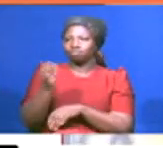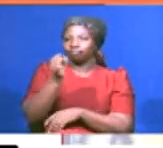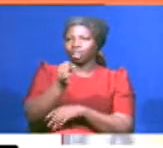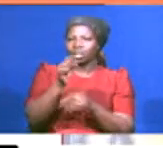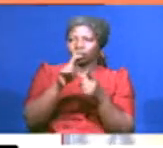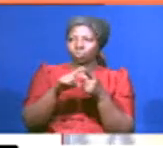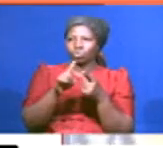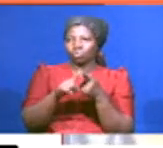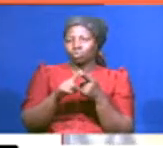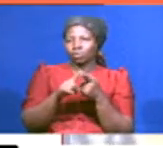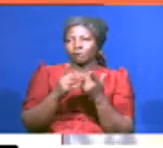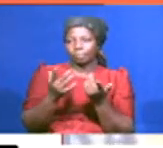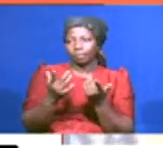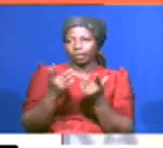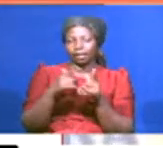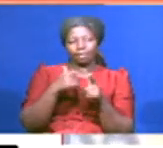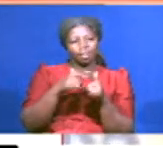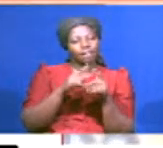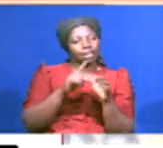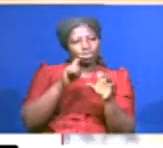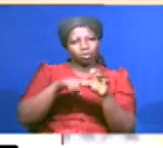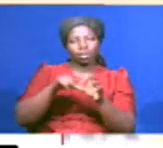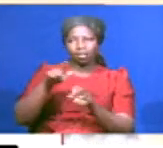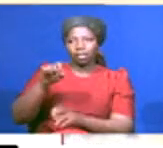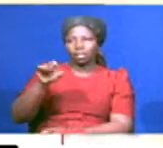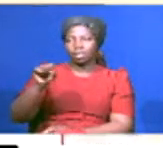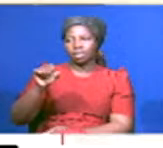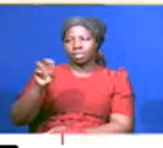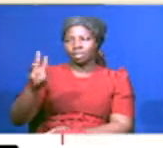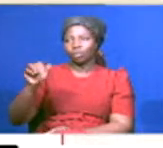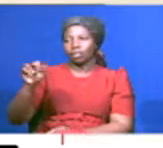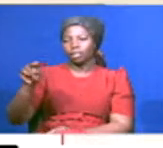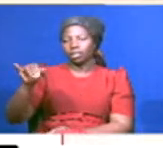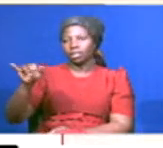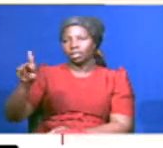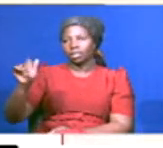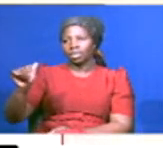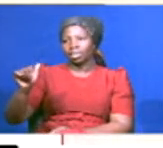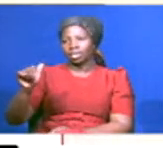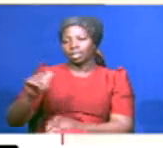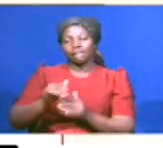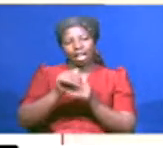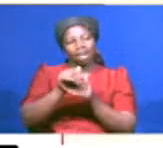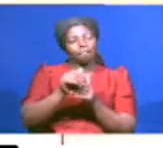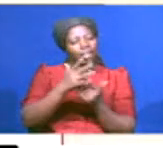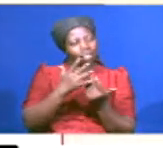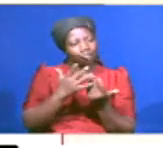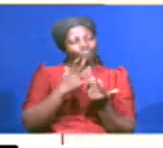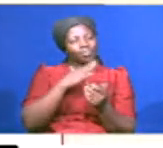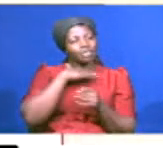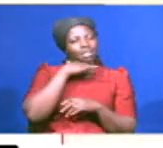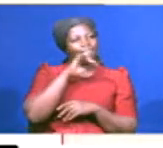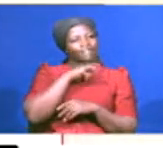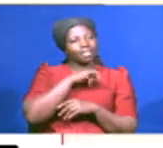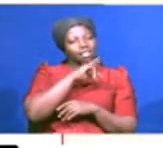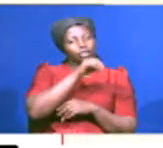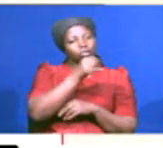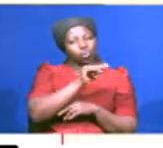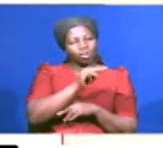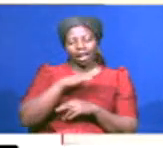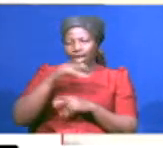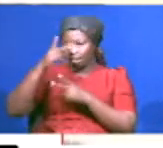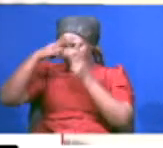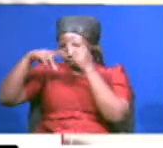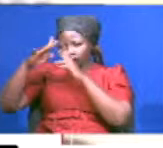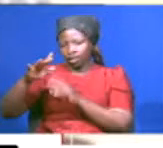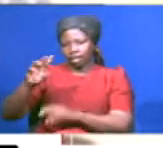then you joined Les Wanyika, yeah, led by the late John Gereza. And right? Professor Mari. And yes, of course. Yeah.